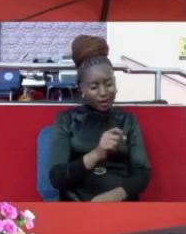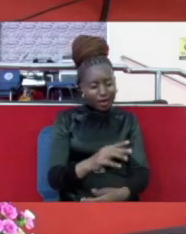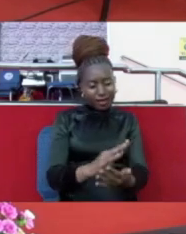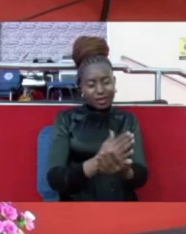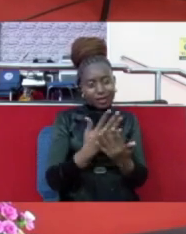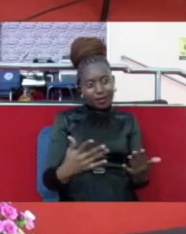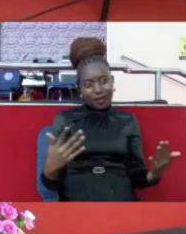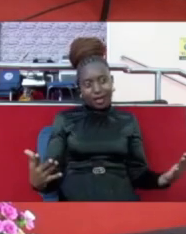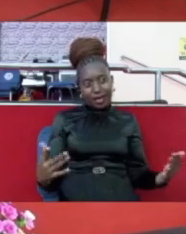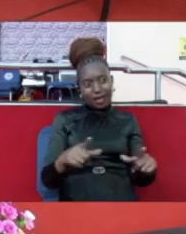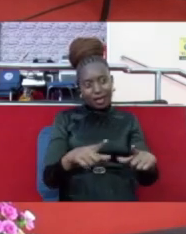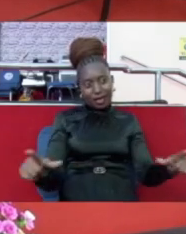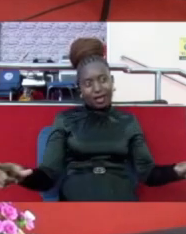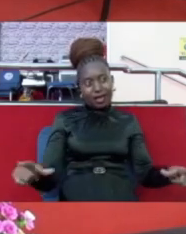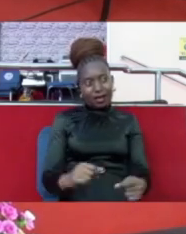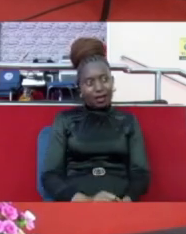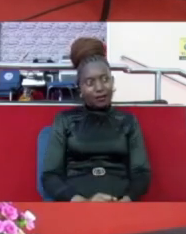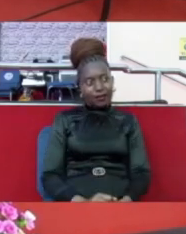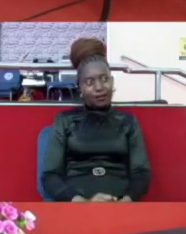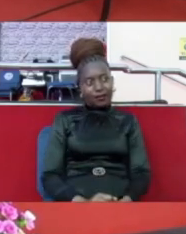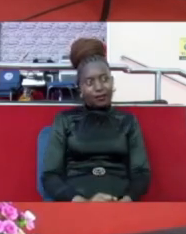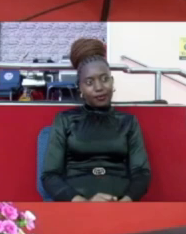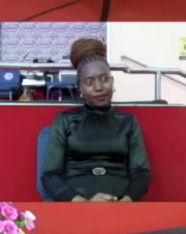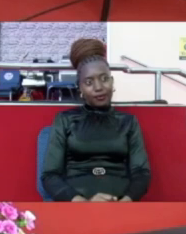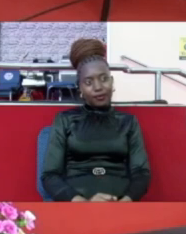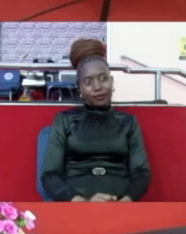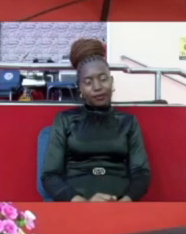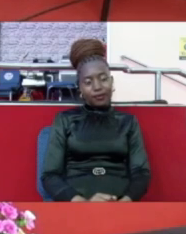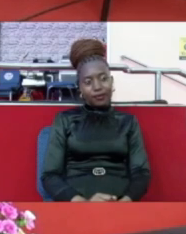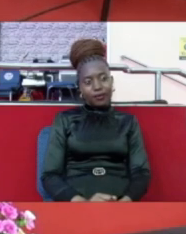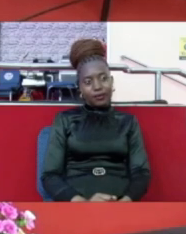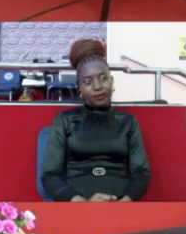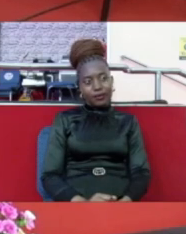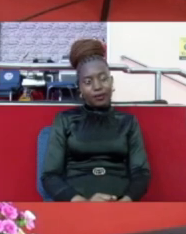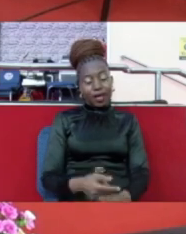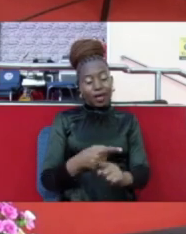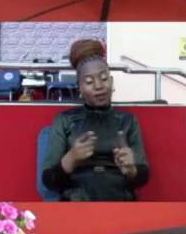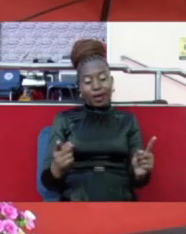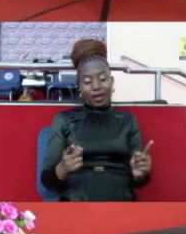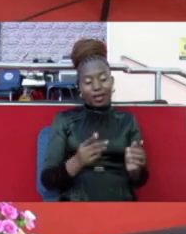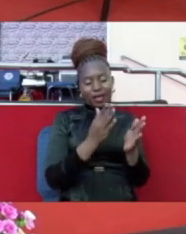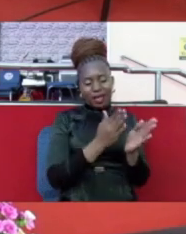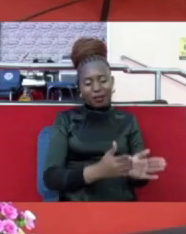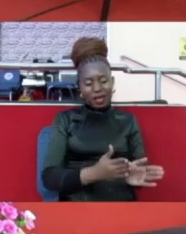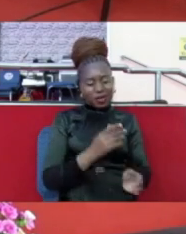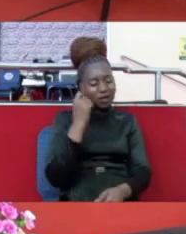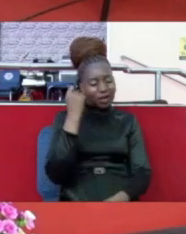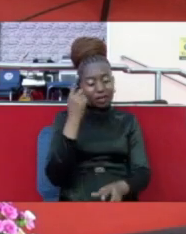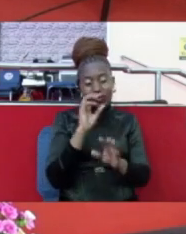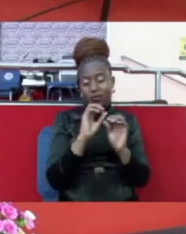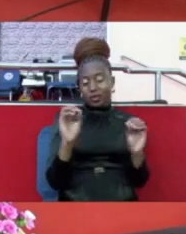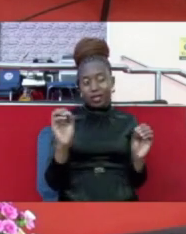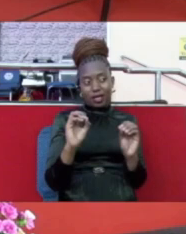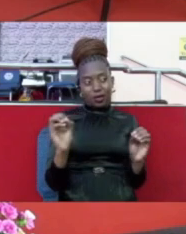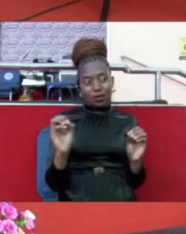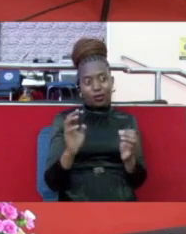Kumueleza kwamba lazima angepanda kwenye ardhi. But he did not understand them. Lakini hakuwaelewa.